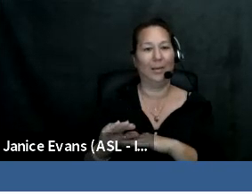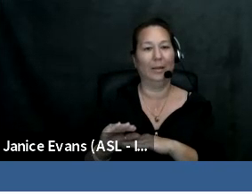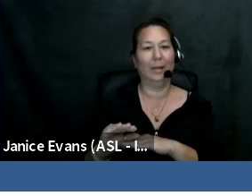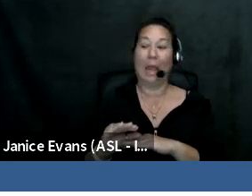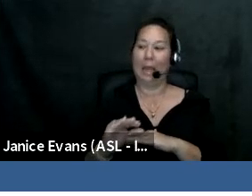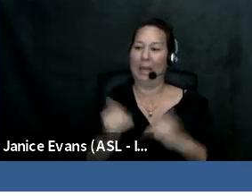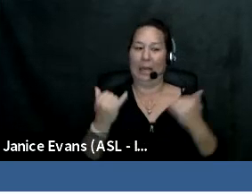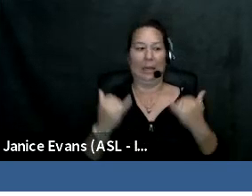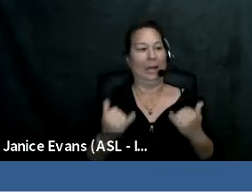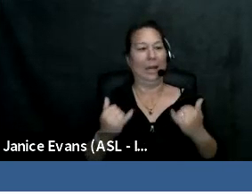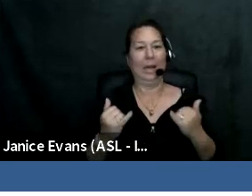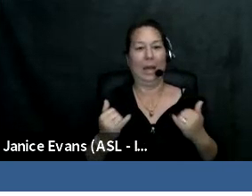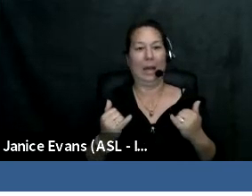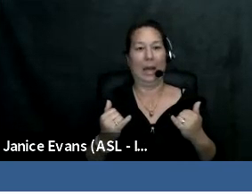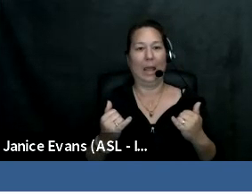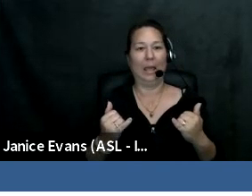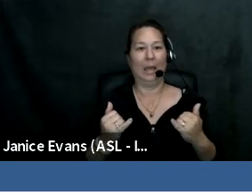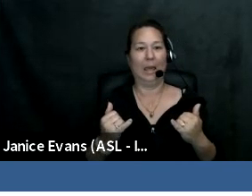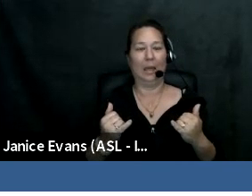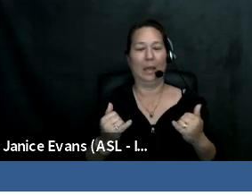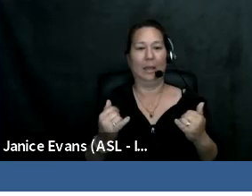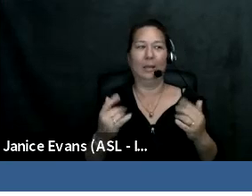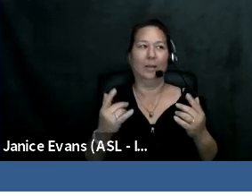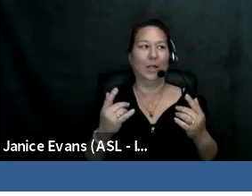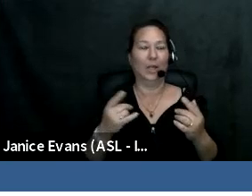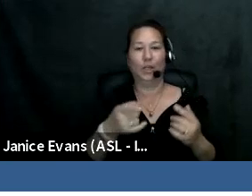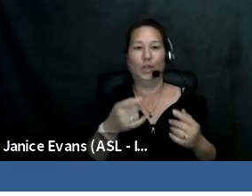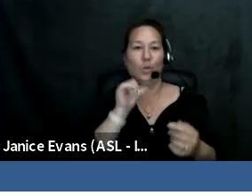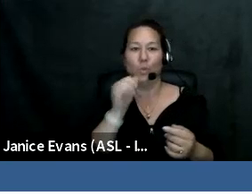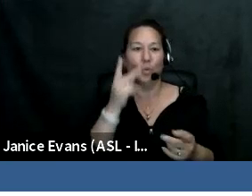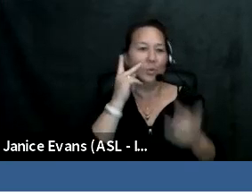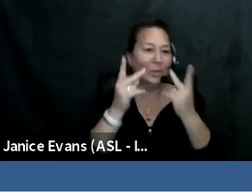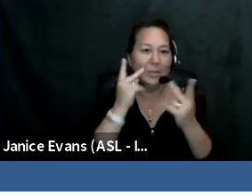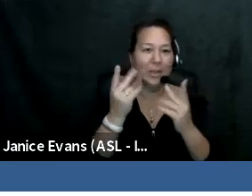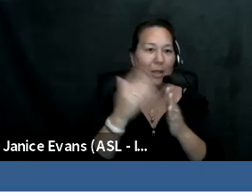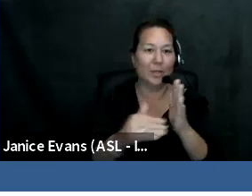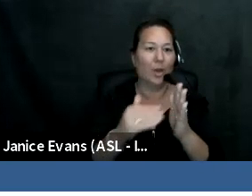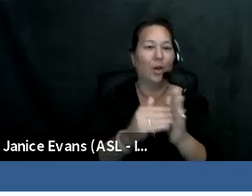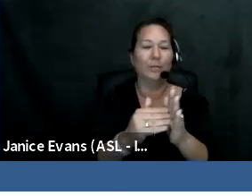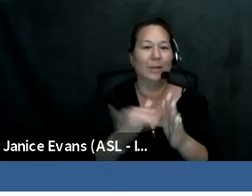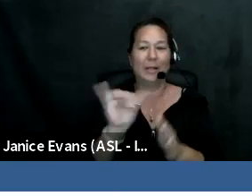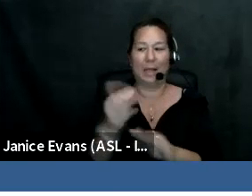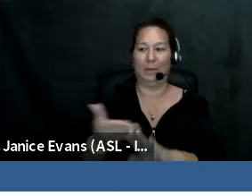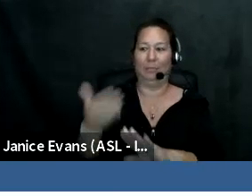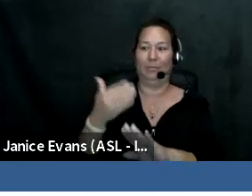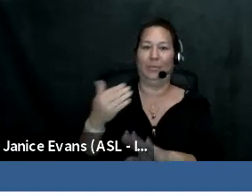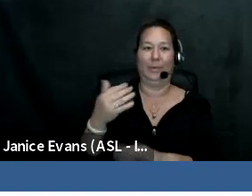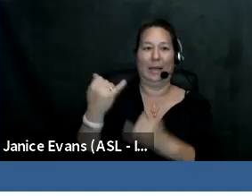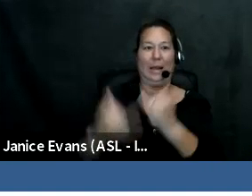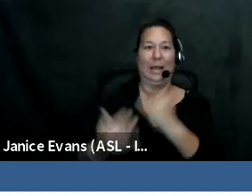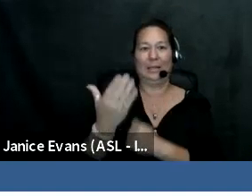that those things won't be present as much as they have been over the past 15 months or